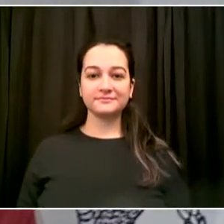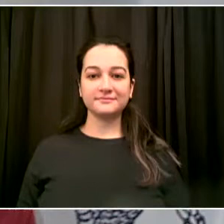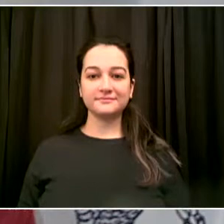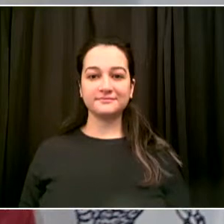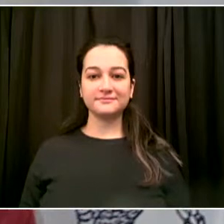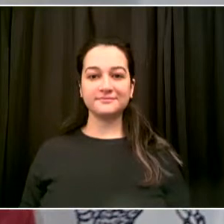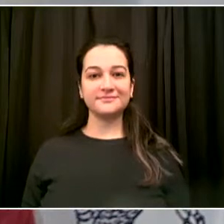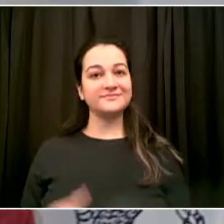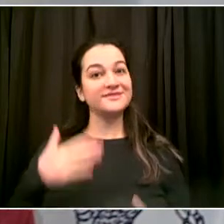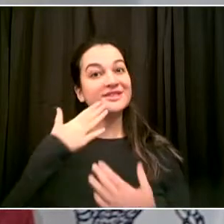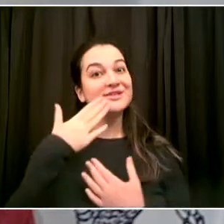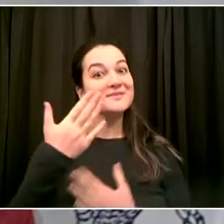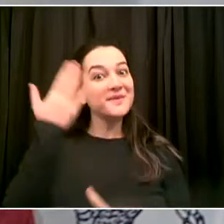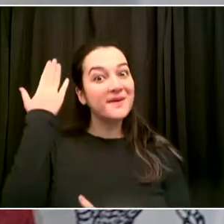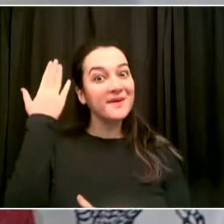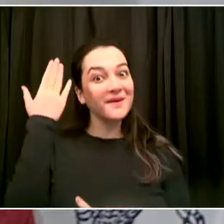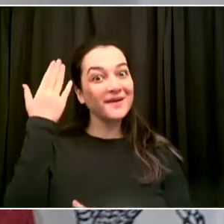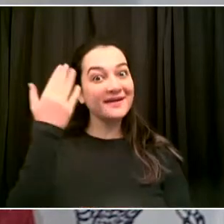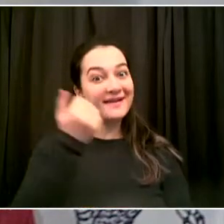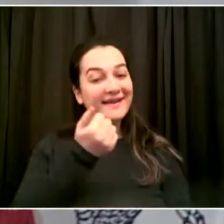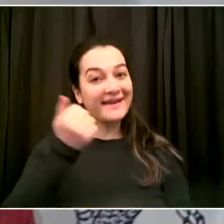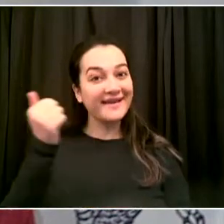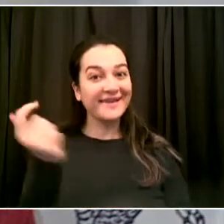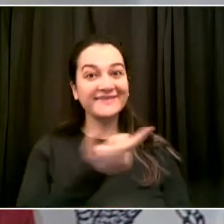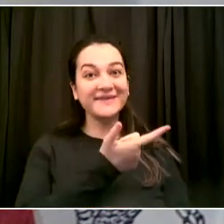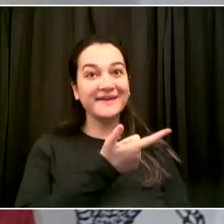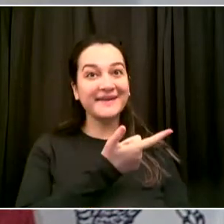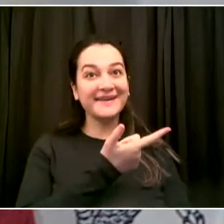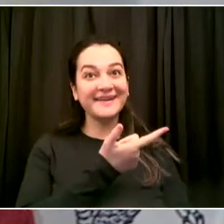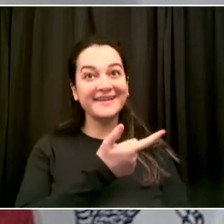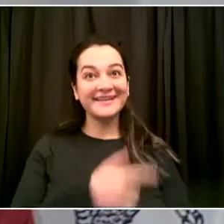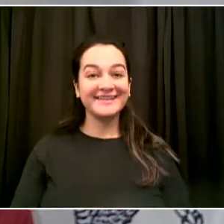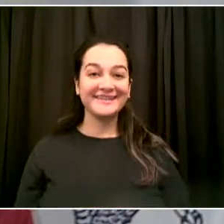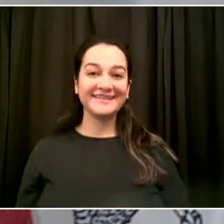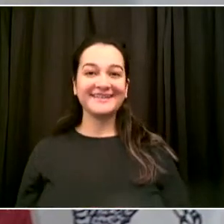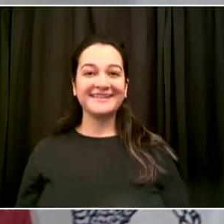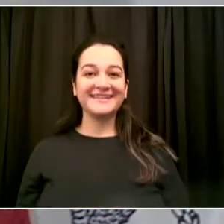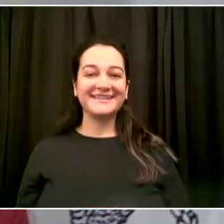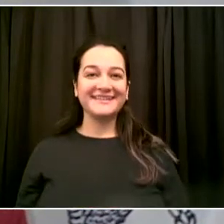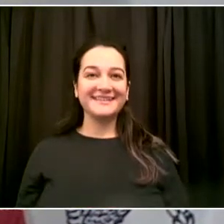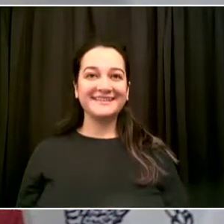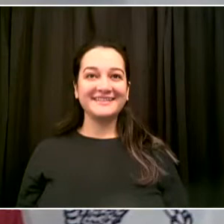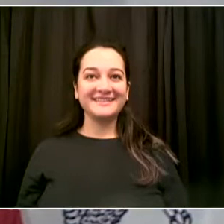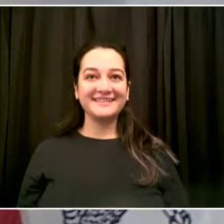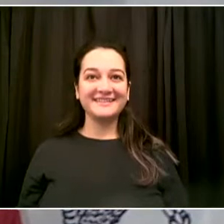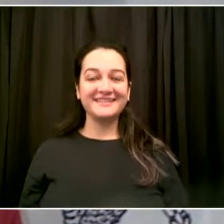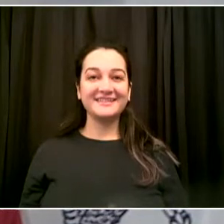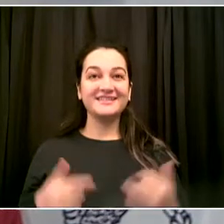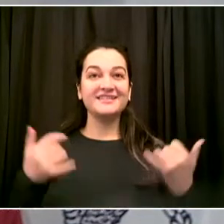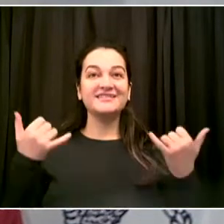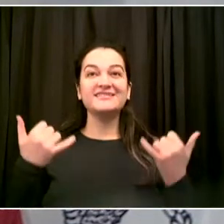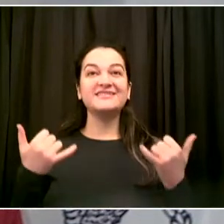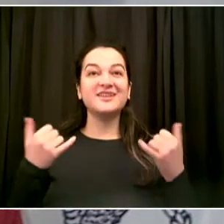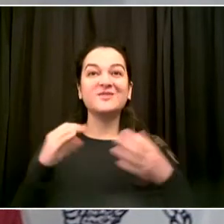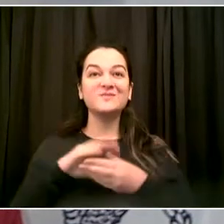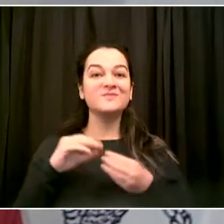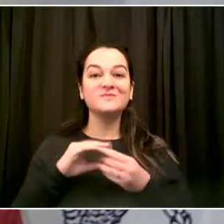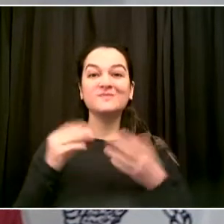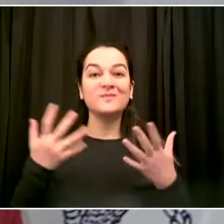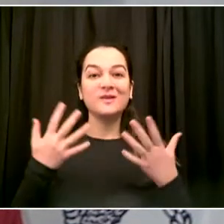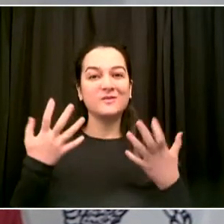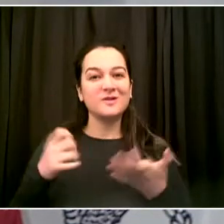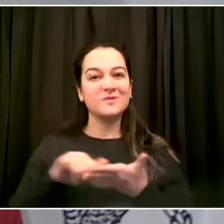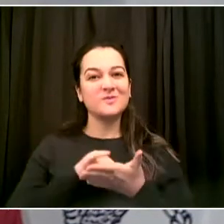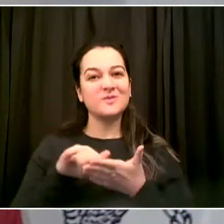Well, good morning, everyone. So I'm going to be talking about our recovery effort constantly. A recovery for all of us. A recovery has to